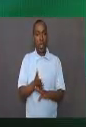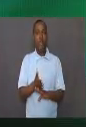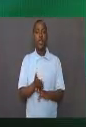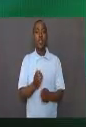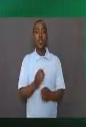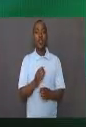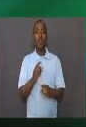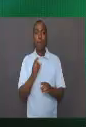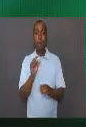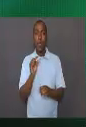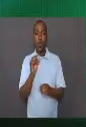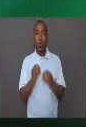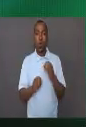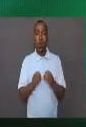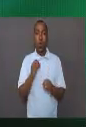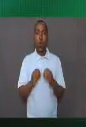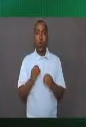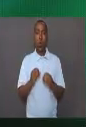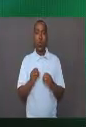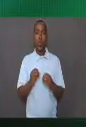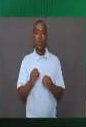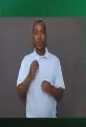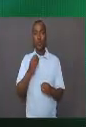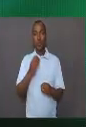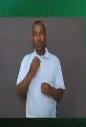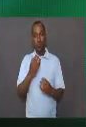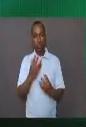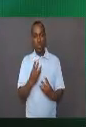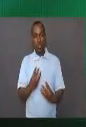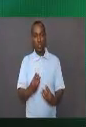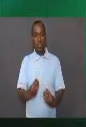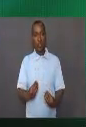dish and left to cool and set.